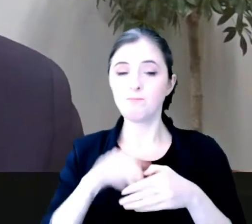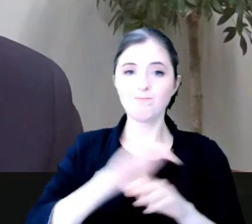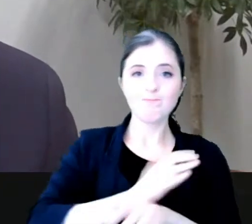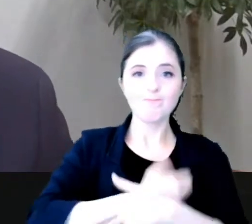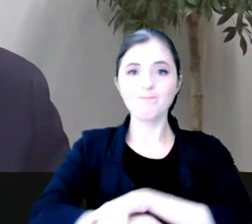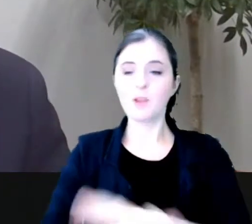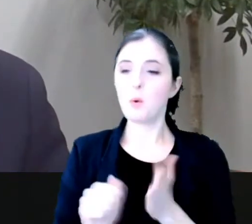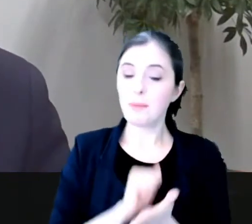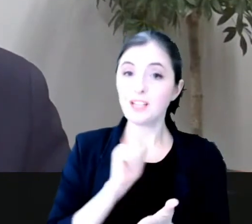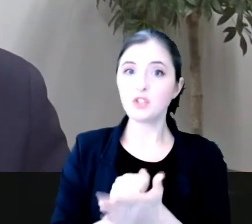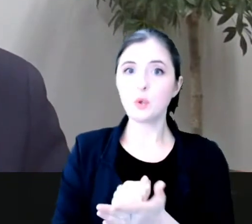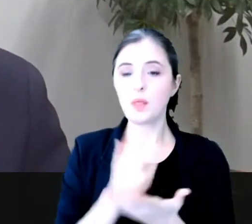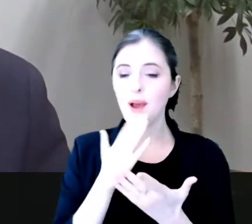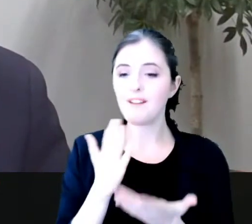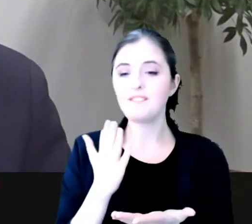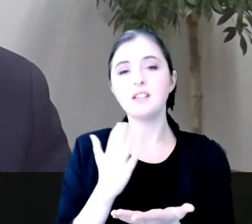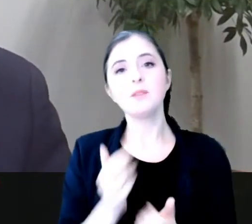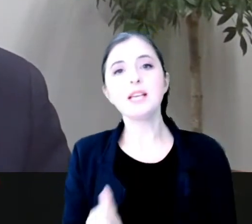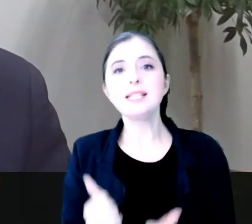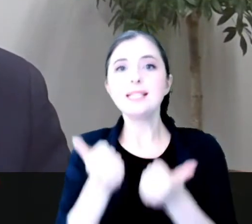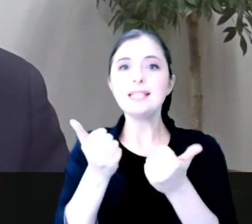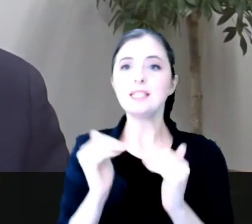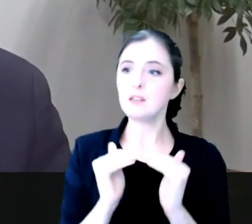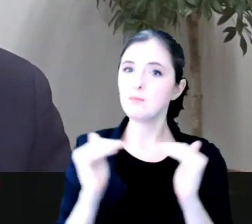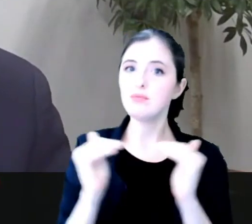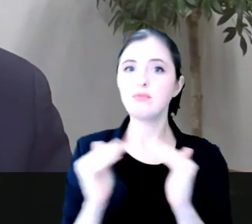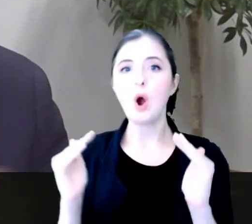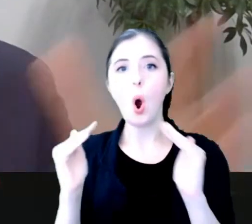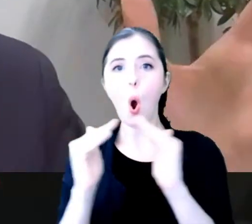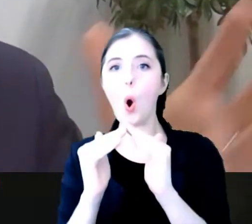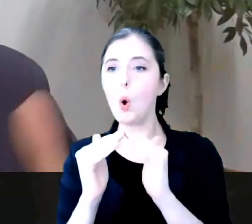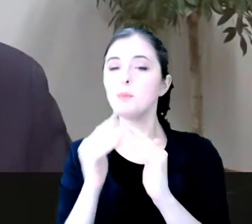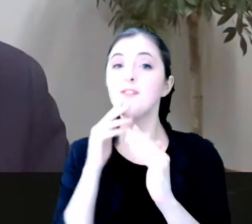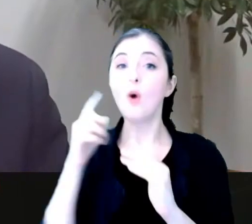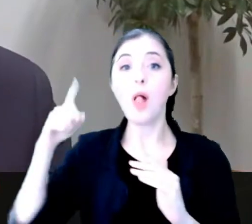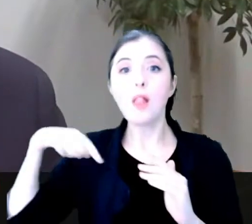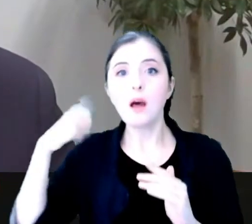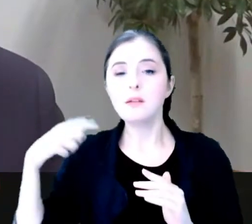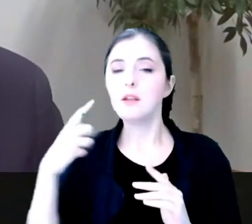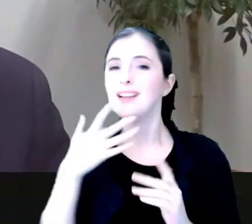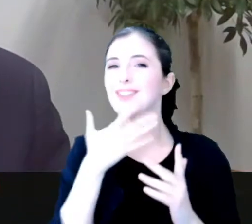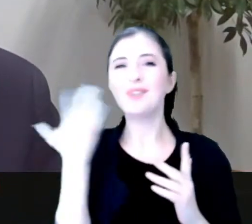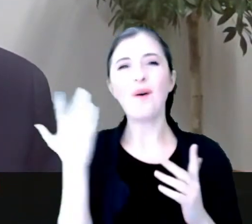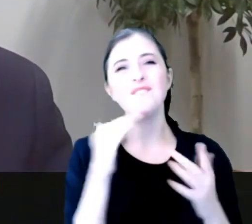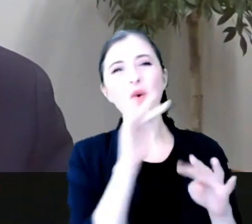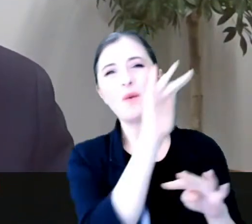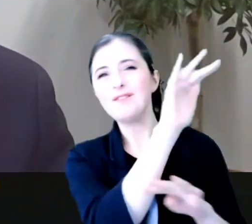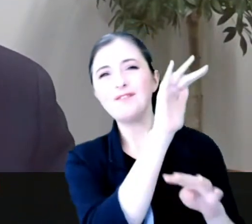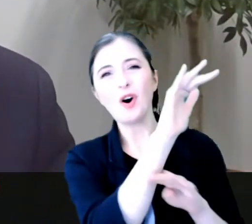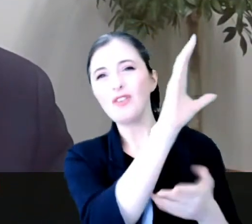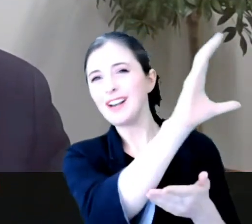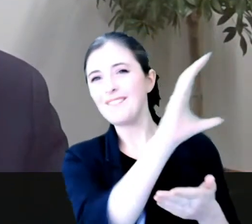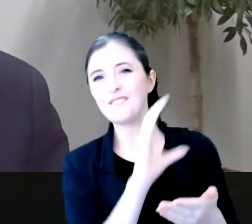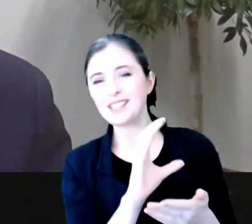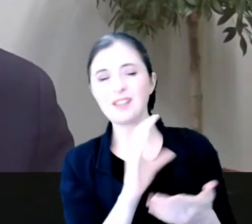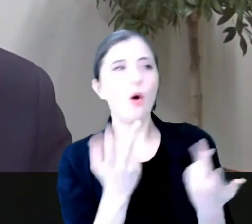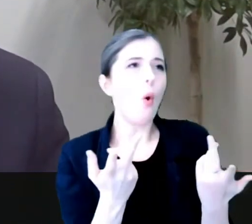for Londoners rather than homes that are gold bricks for foreign investors or any investor come to that.